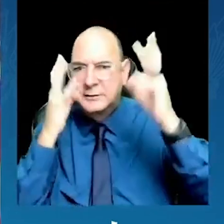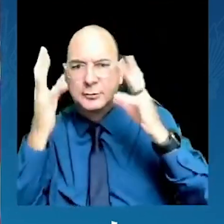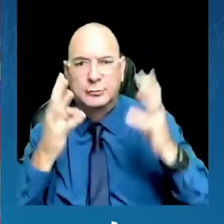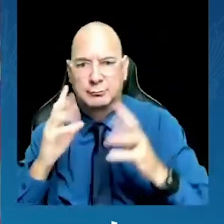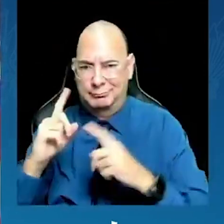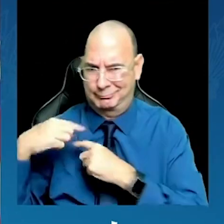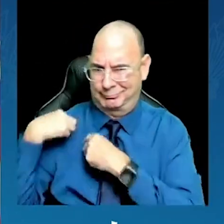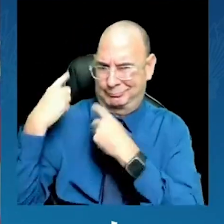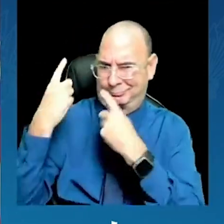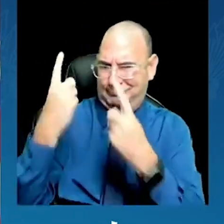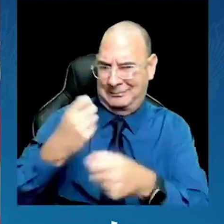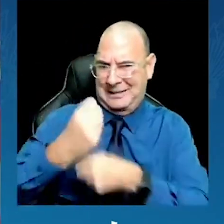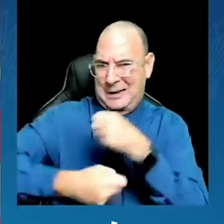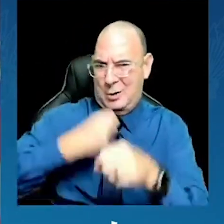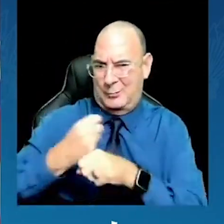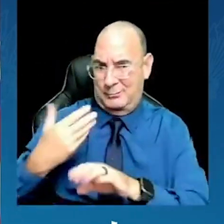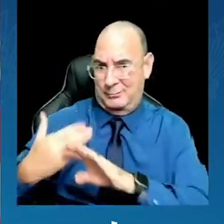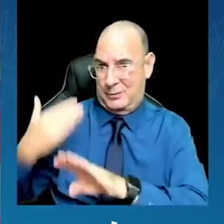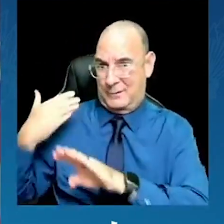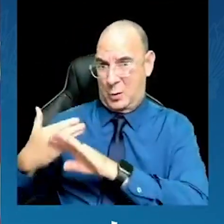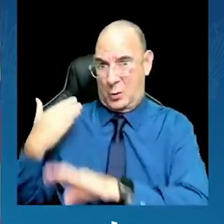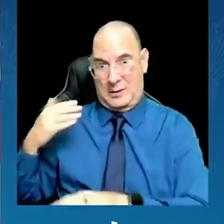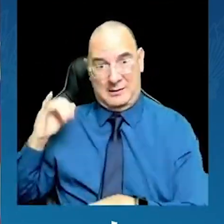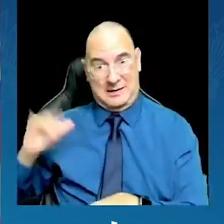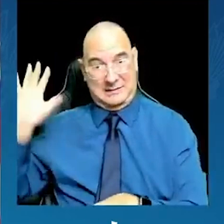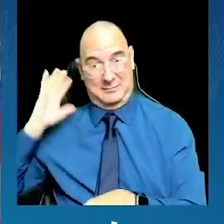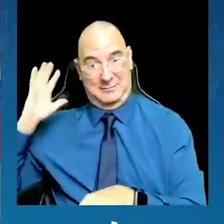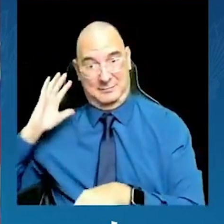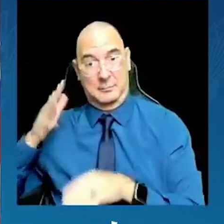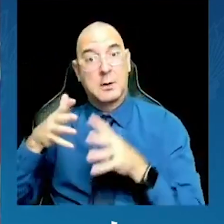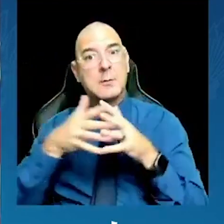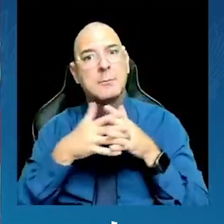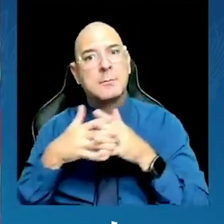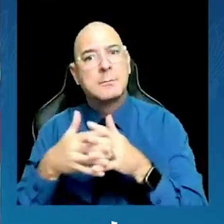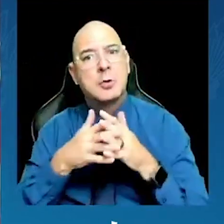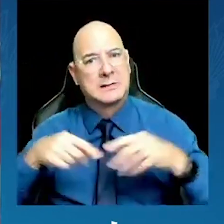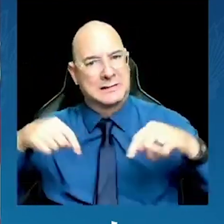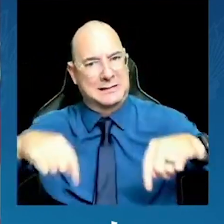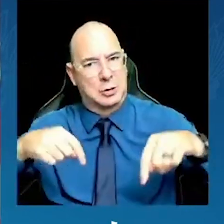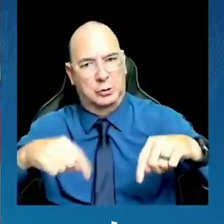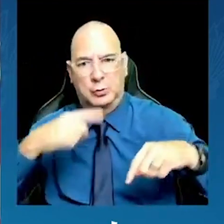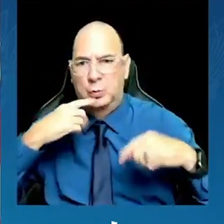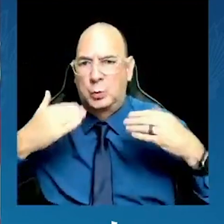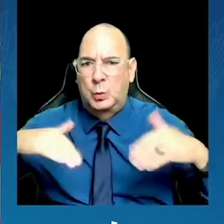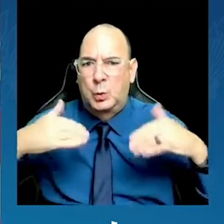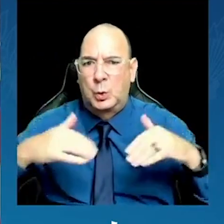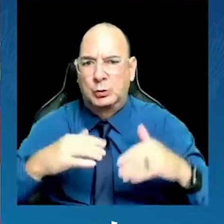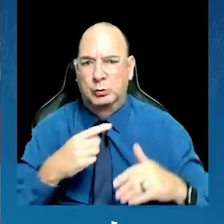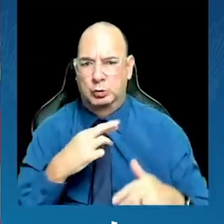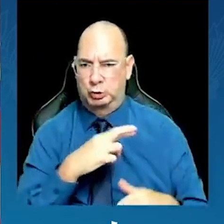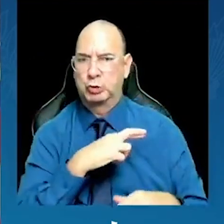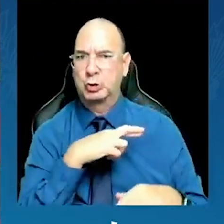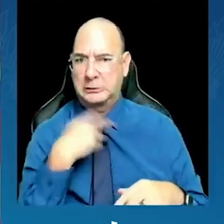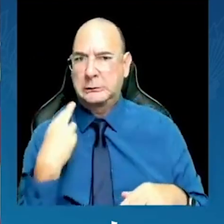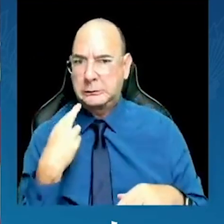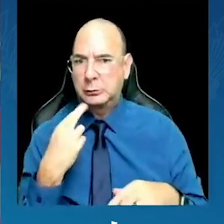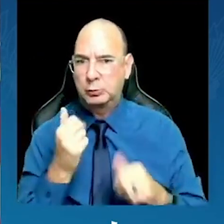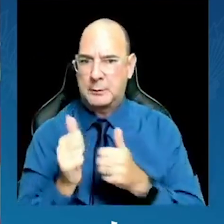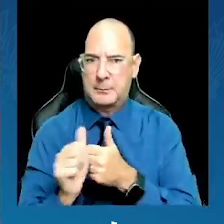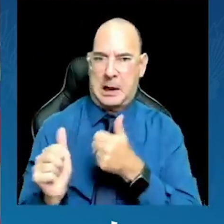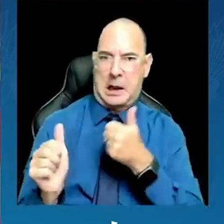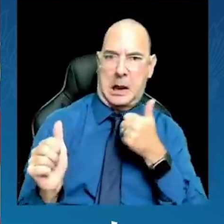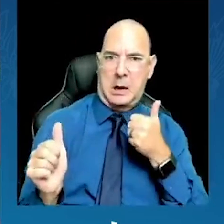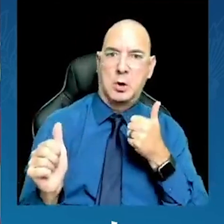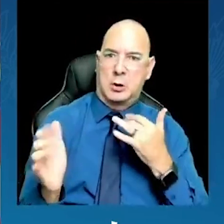the time, America was at real risk of falling behind. And